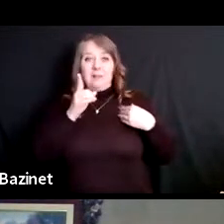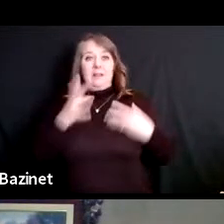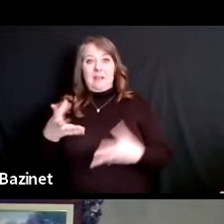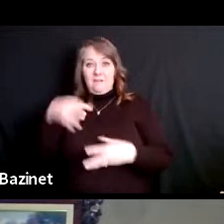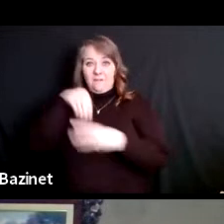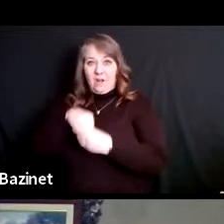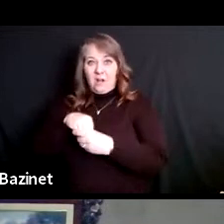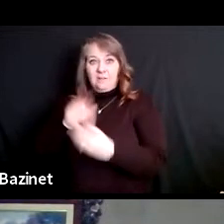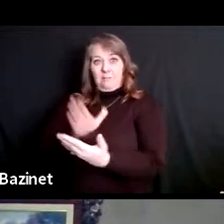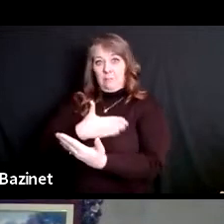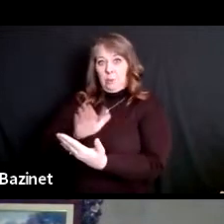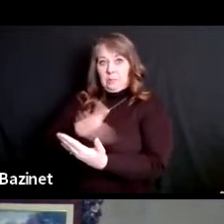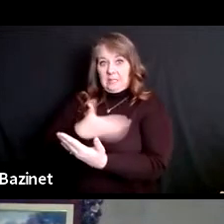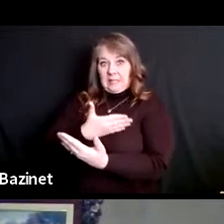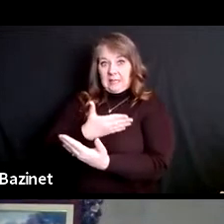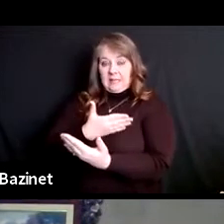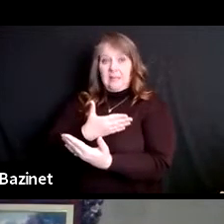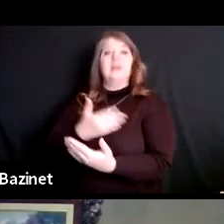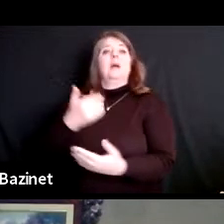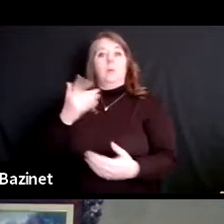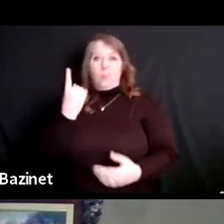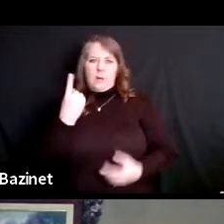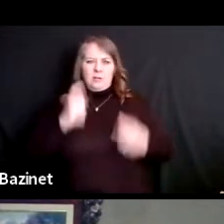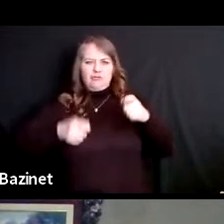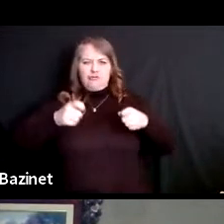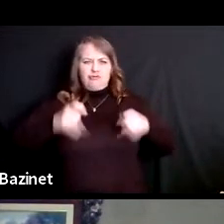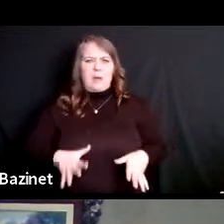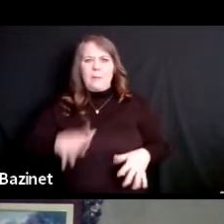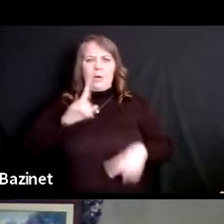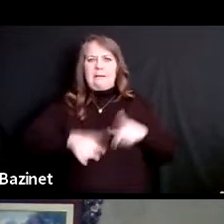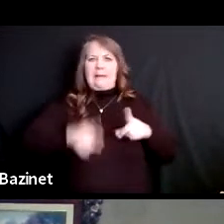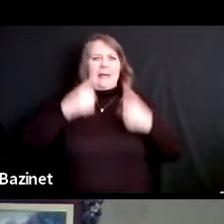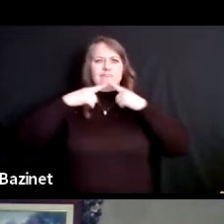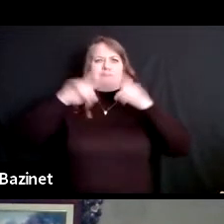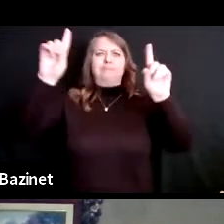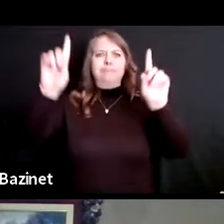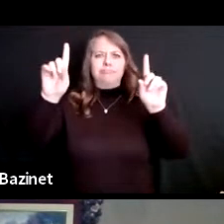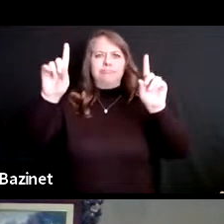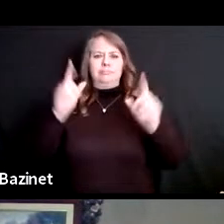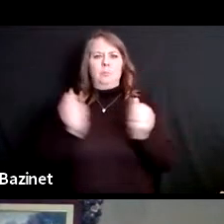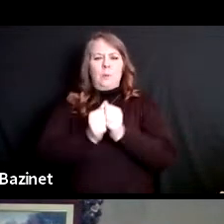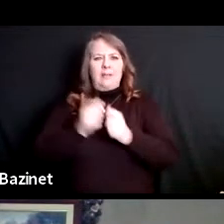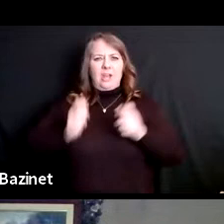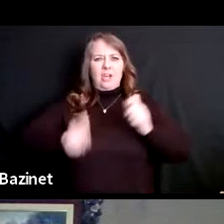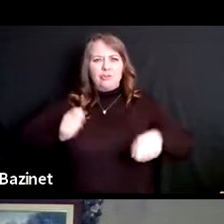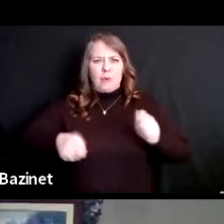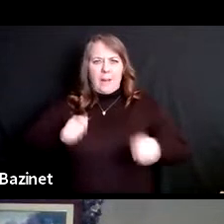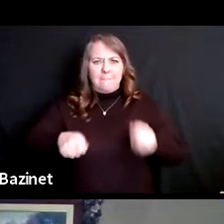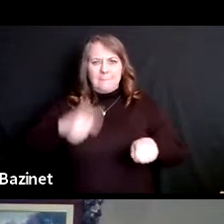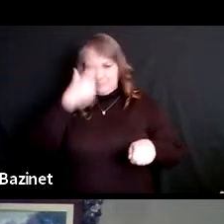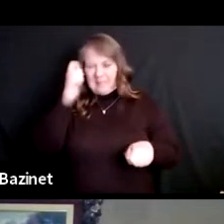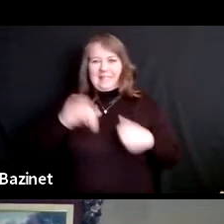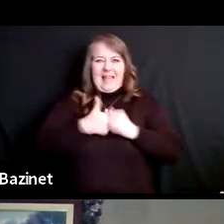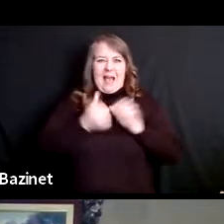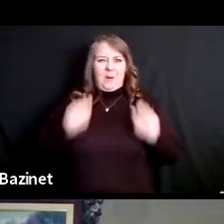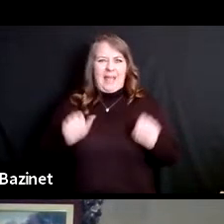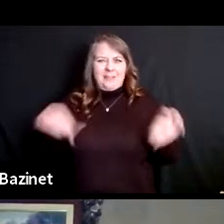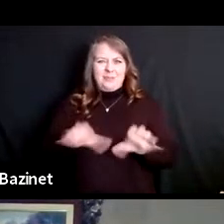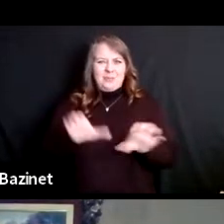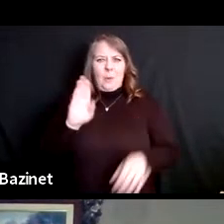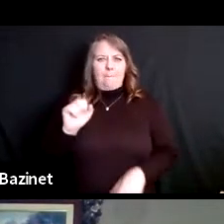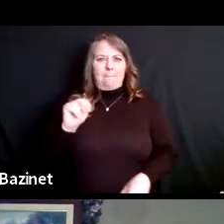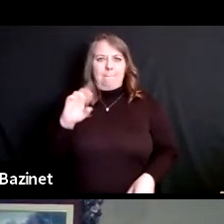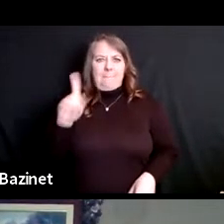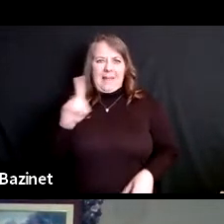in music. I have a drummer that can't excel in drums because how do you do band sitting